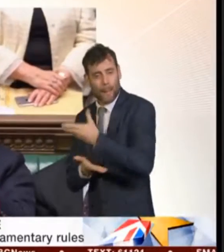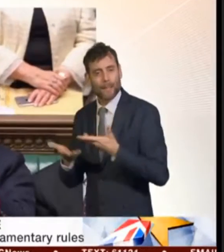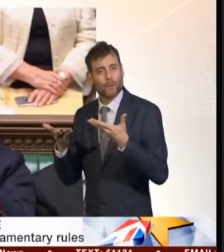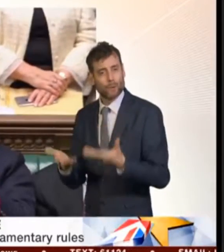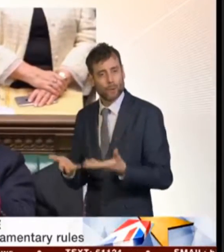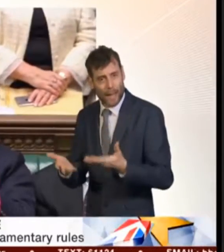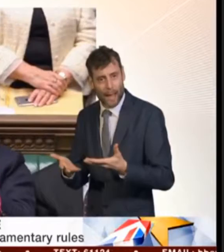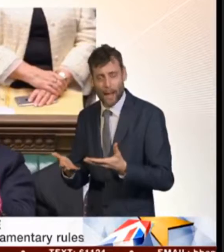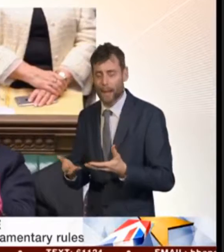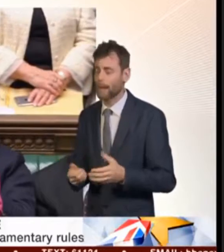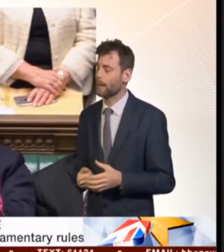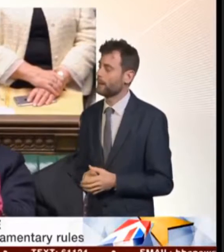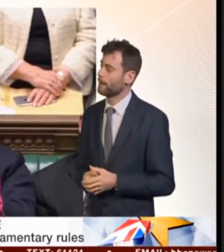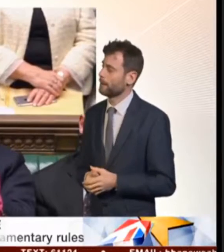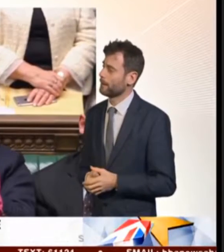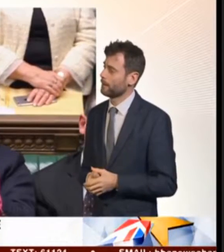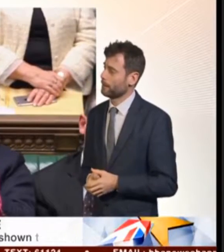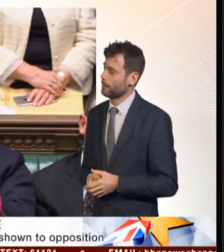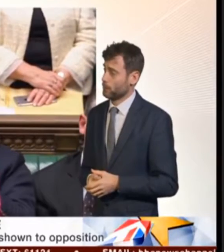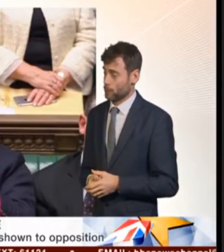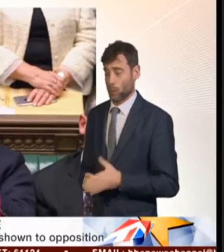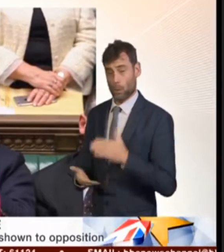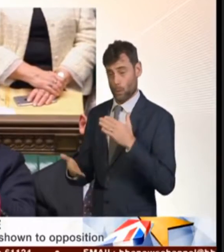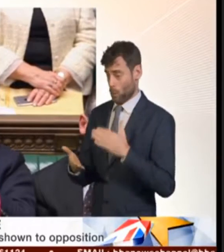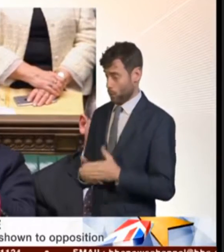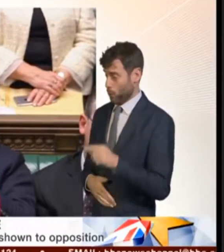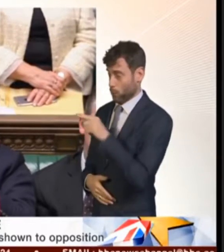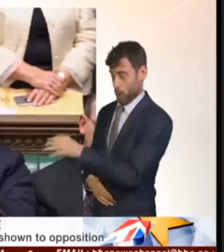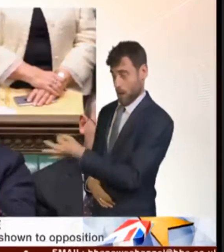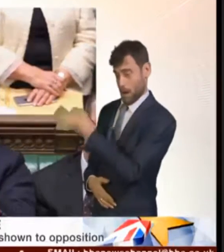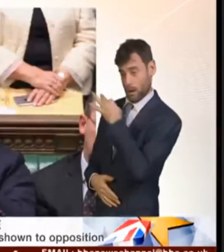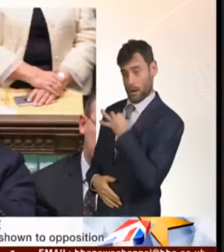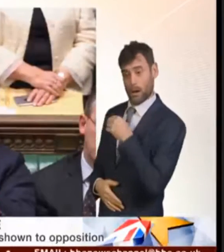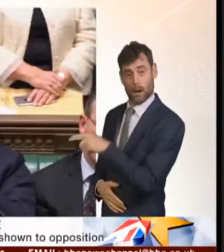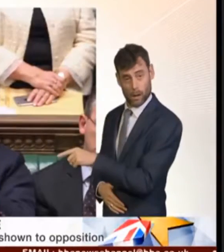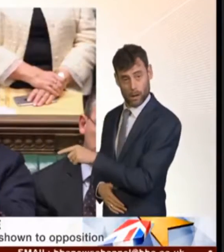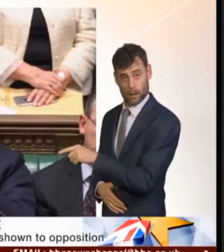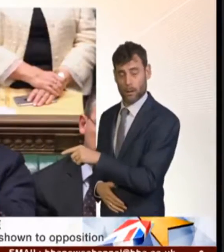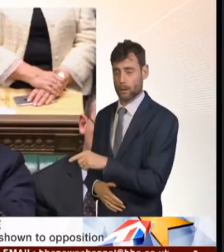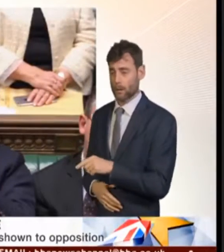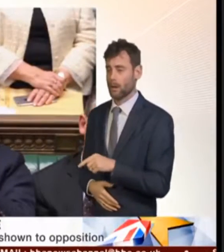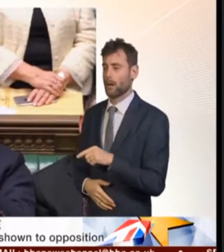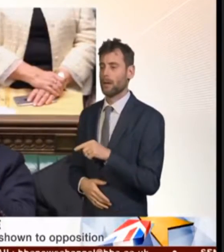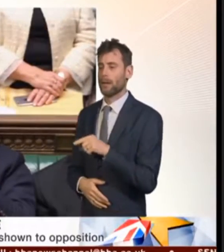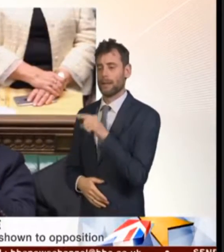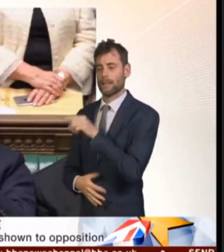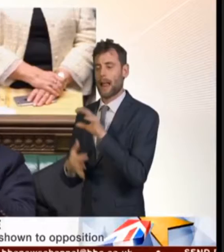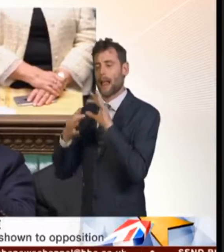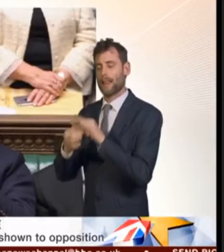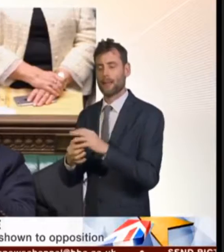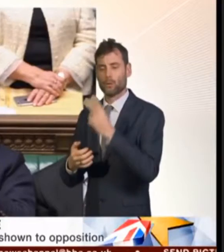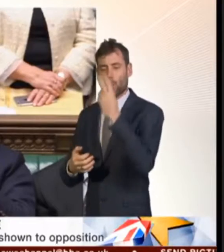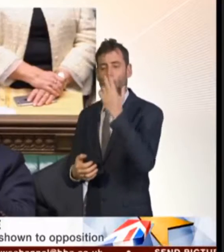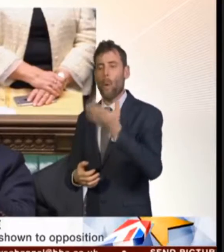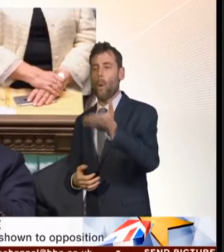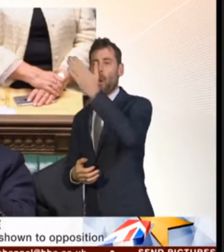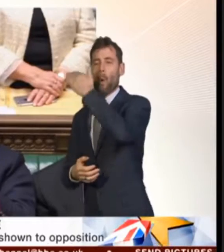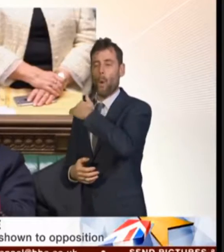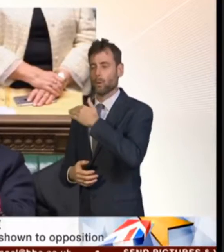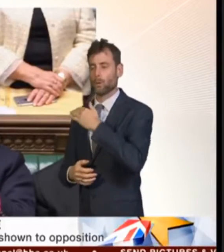through the blunt instrument of the humble address, an arcane parliamentary procedure which until